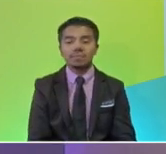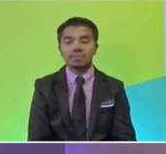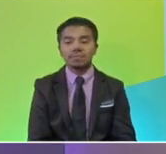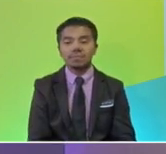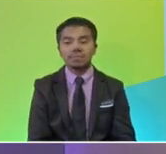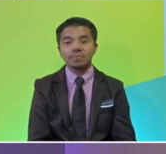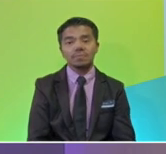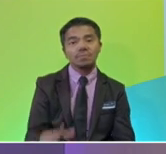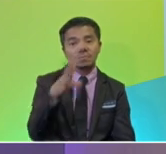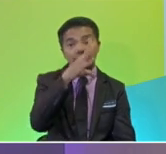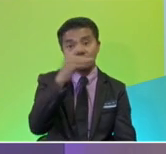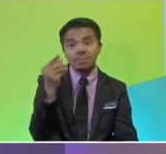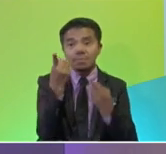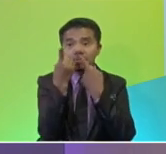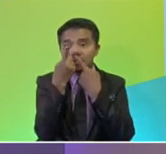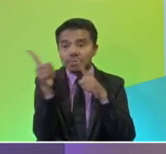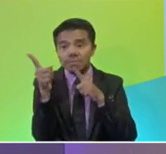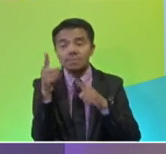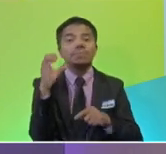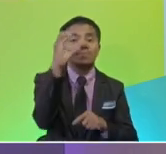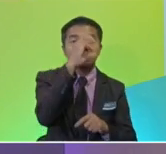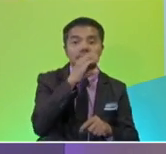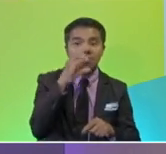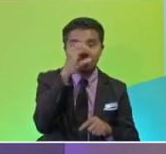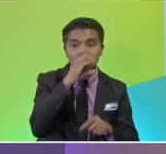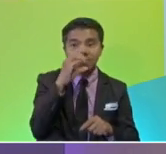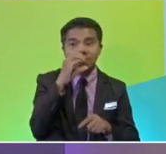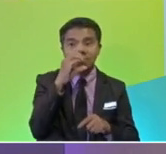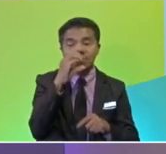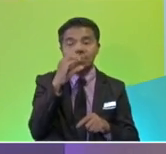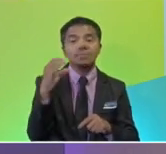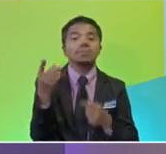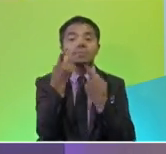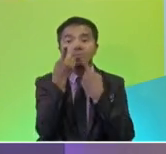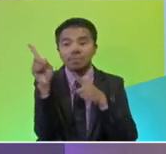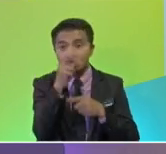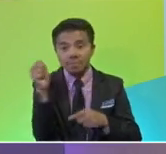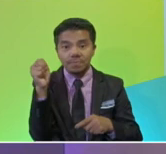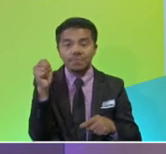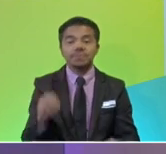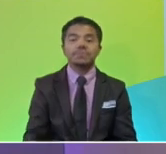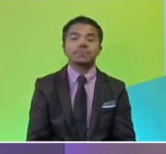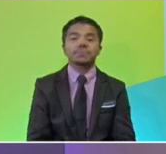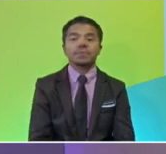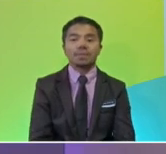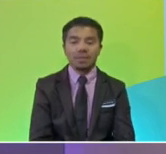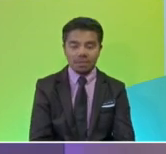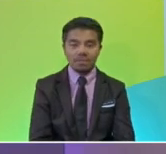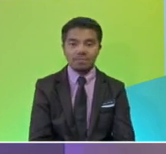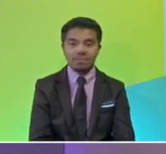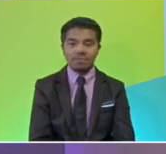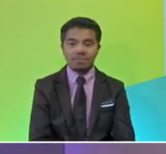the answer. Okay. And then you need to justify the answers, whether it is a key or whether it is a